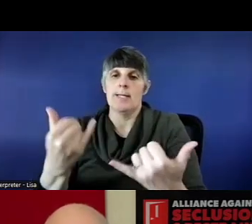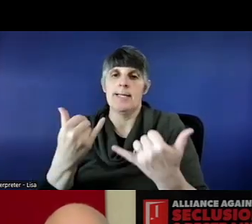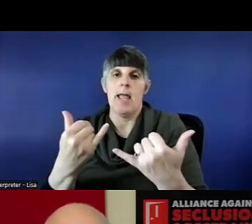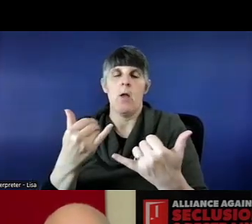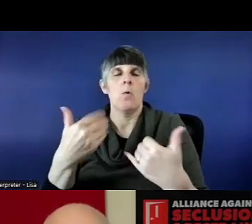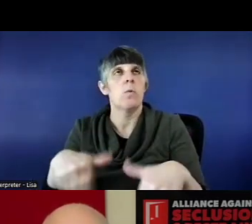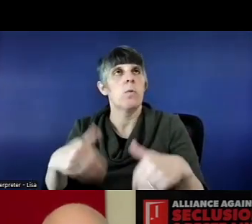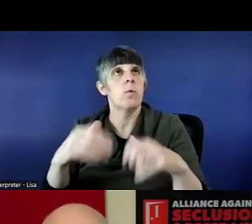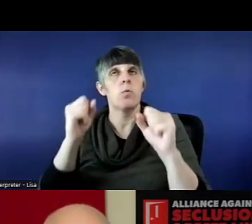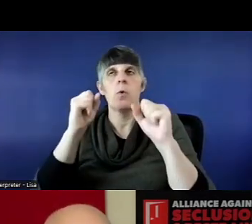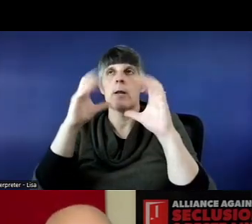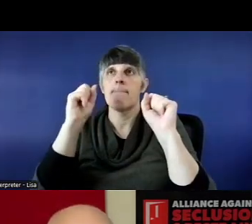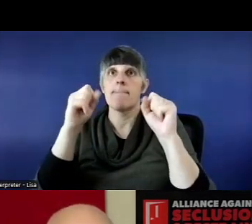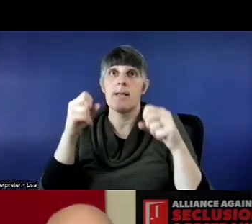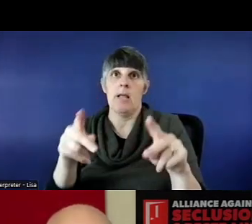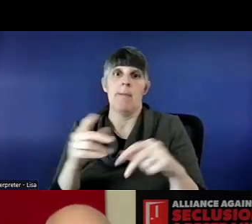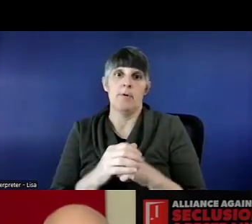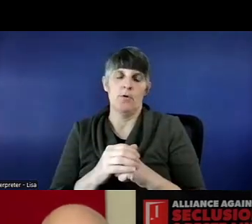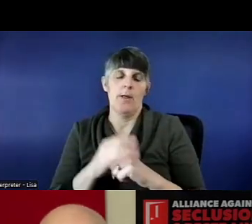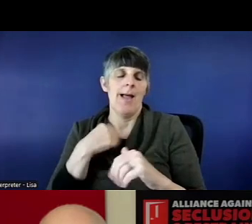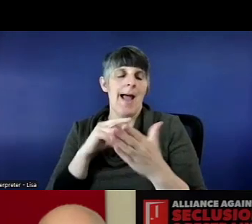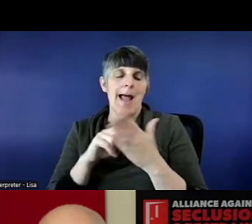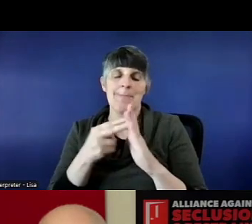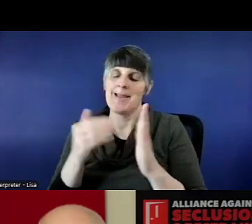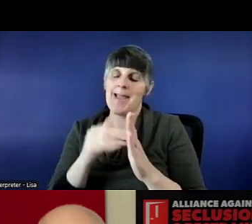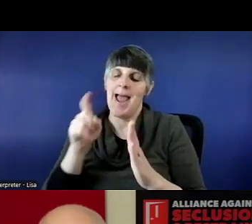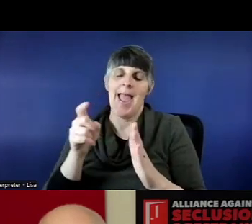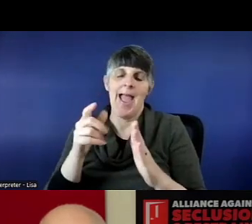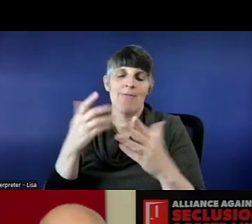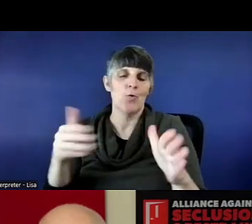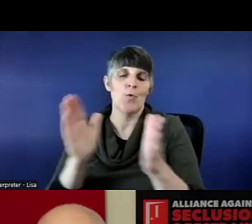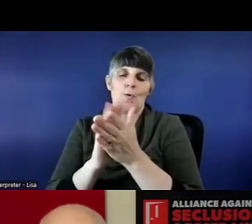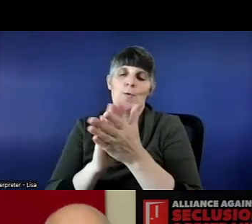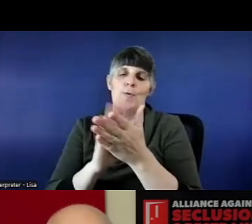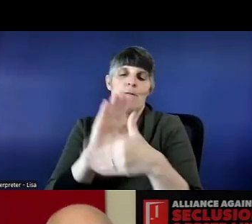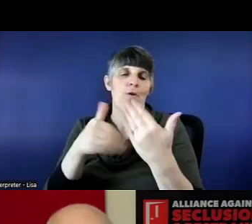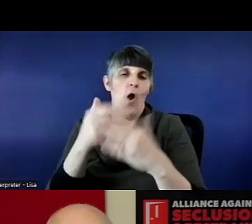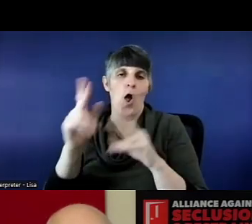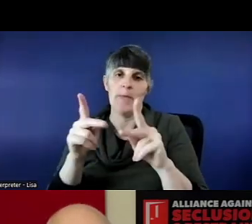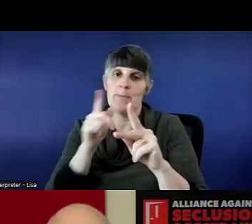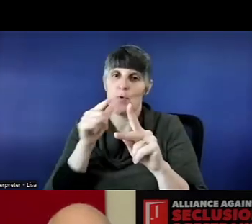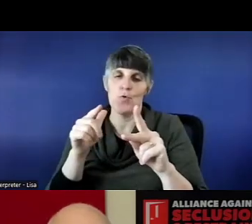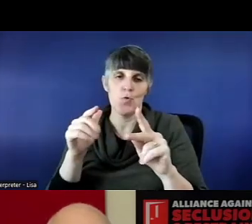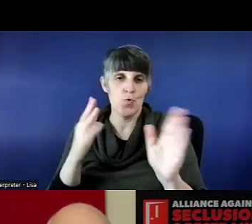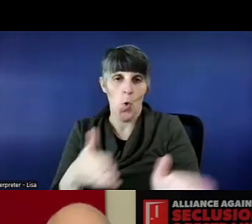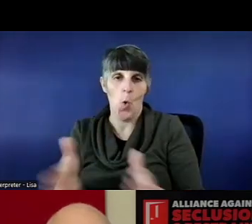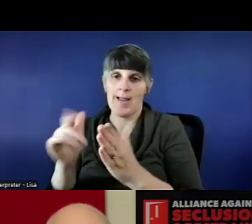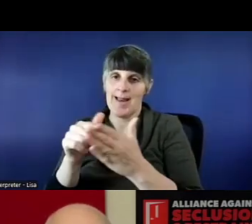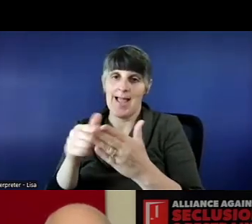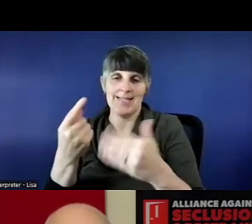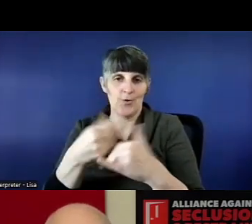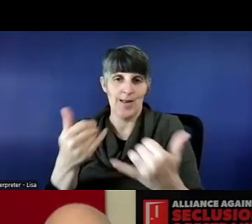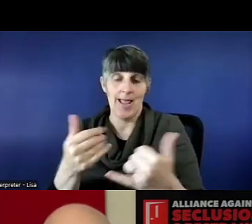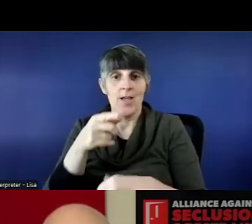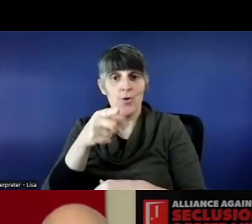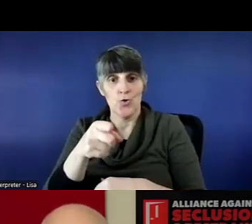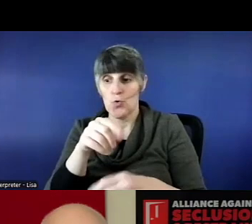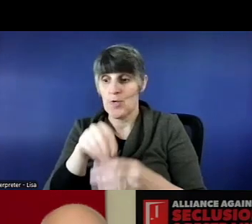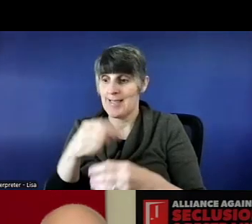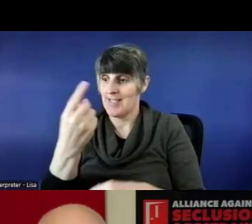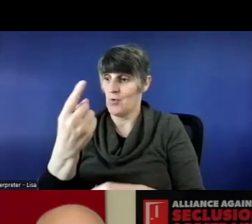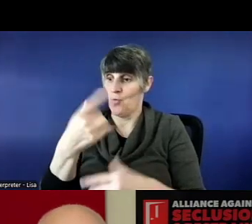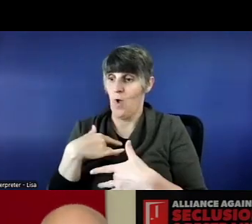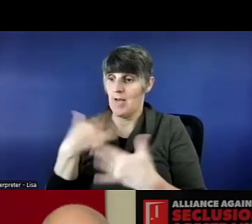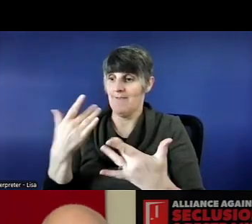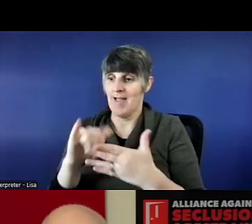an amazing opportunity. I mean, again, I've got to give a tremendous amount of credit to all the people that organized this event. You, in this single event, have